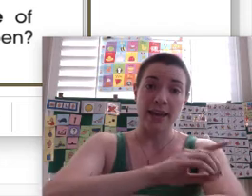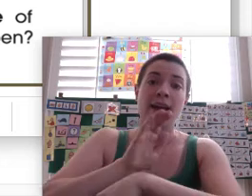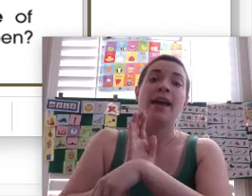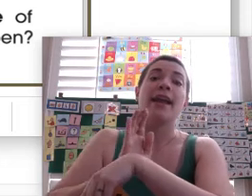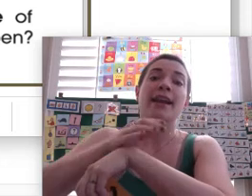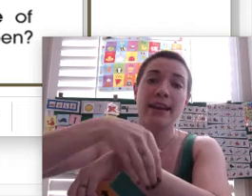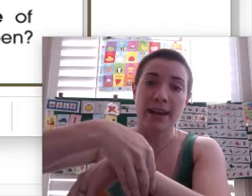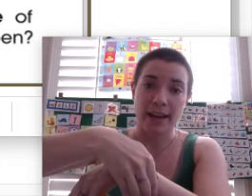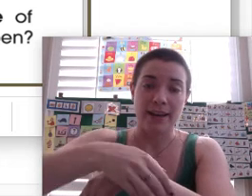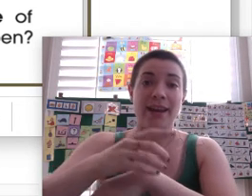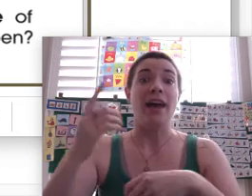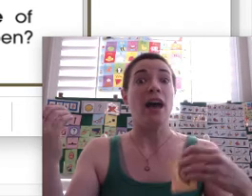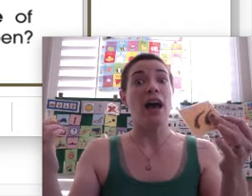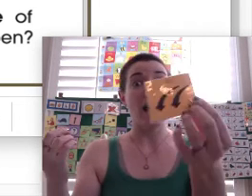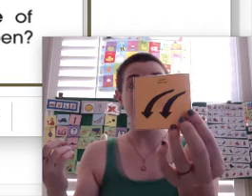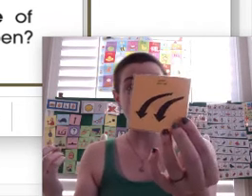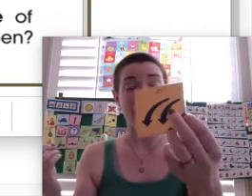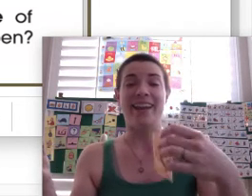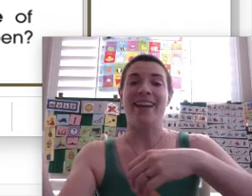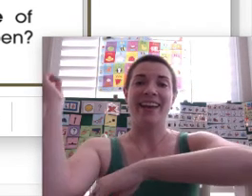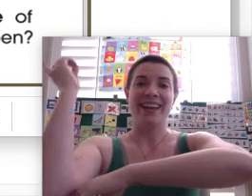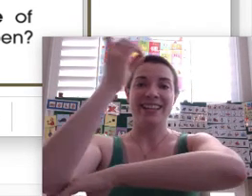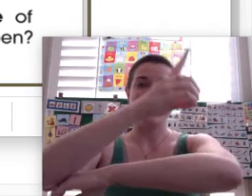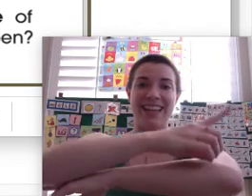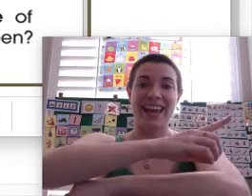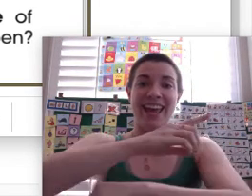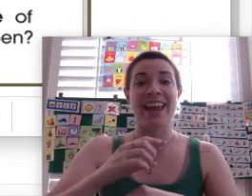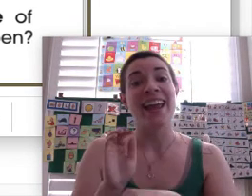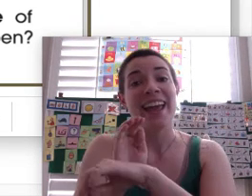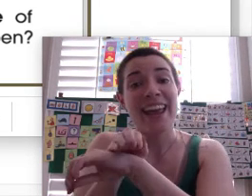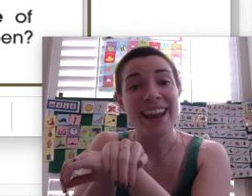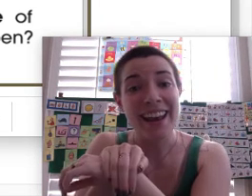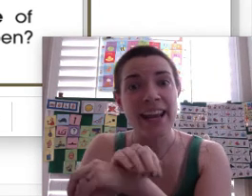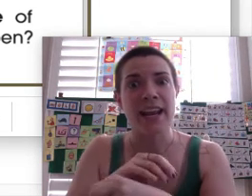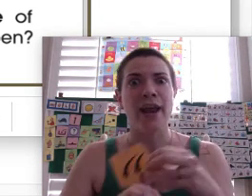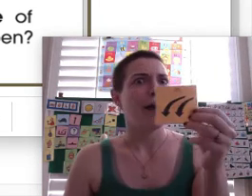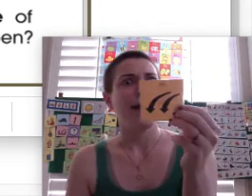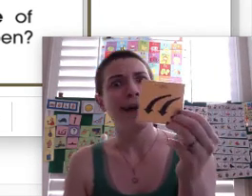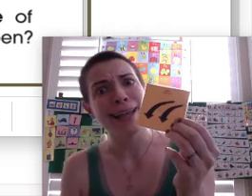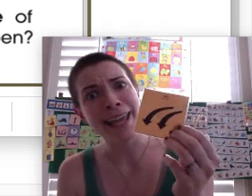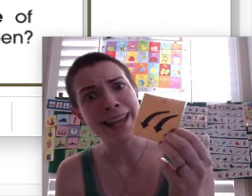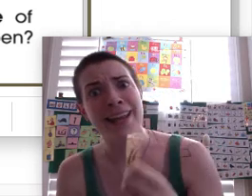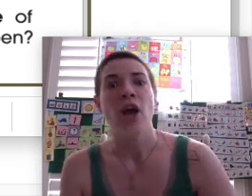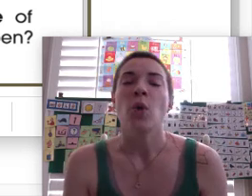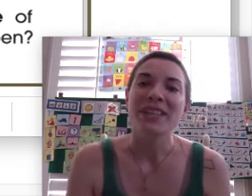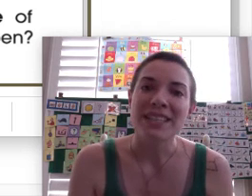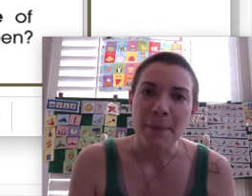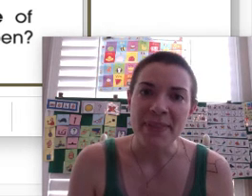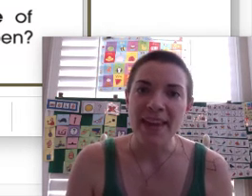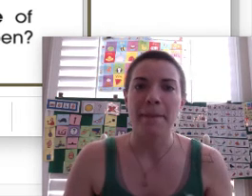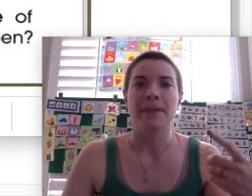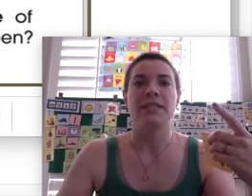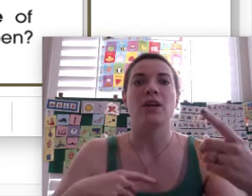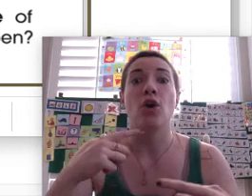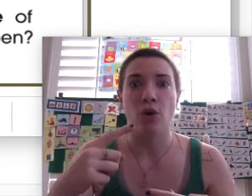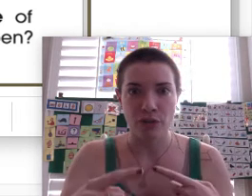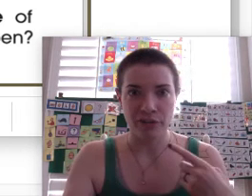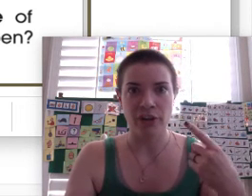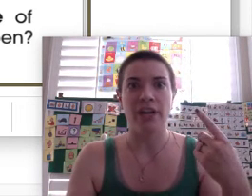day and night again, day and night again. When something